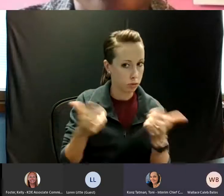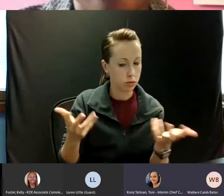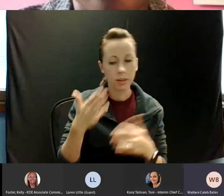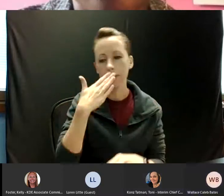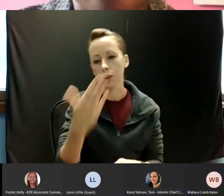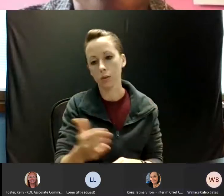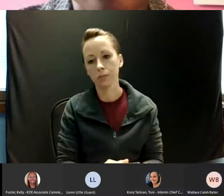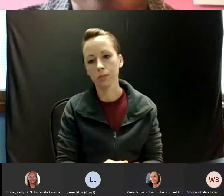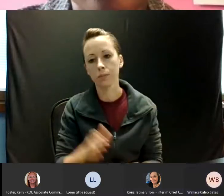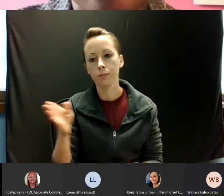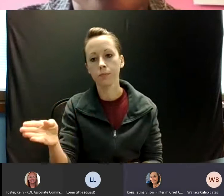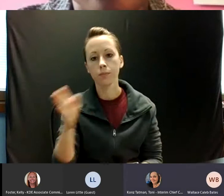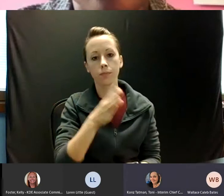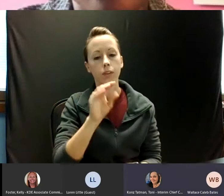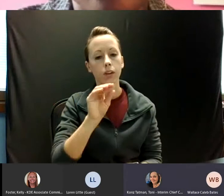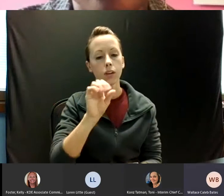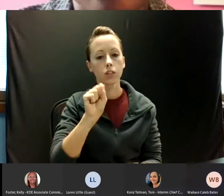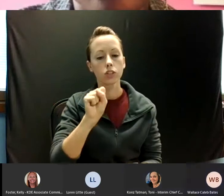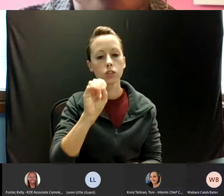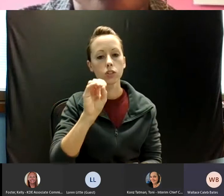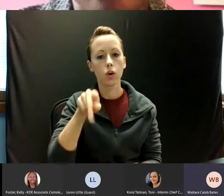Sophie?